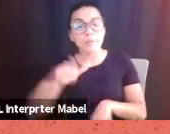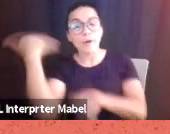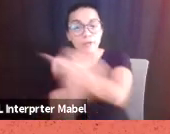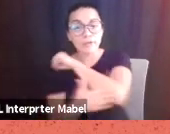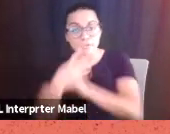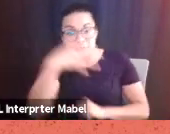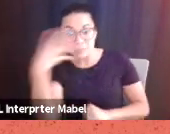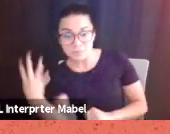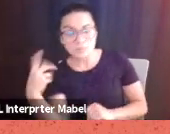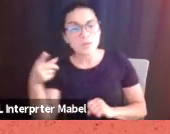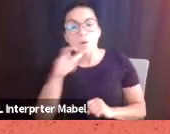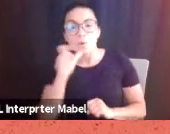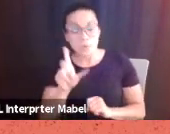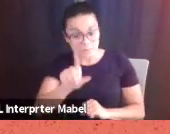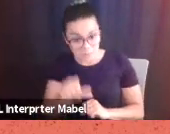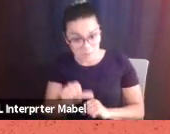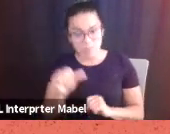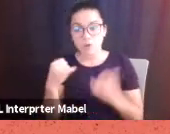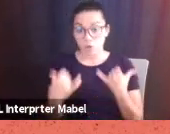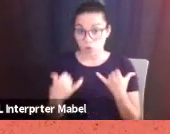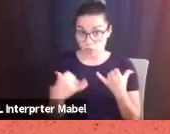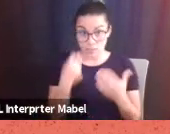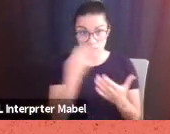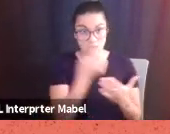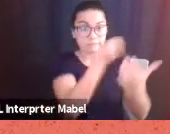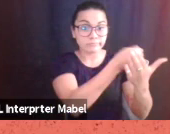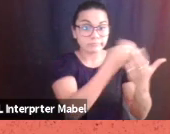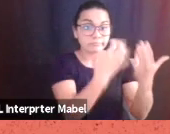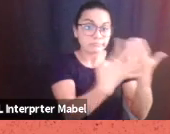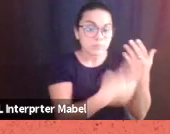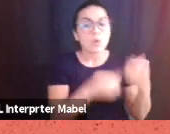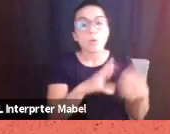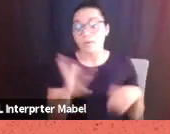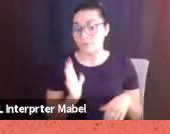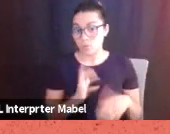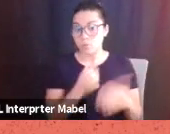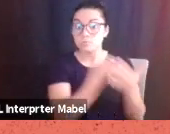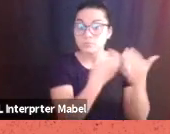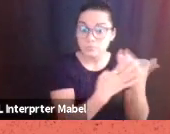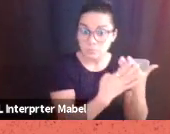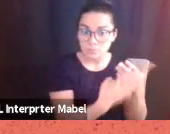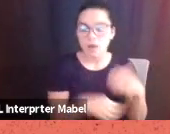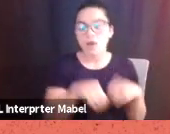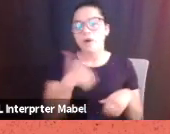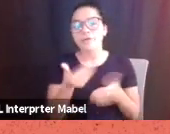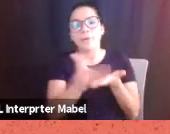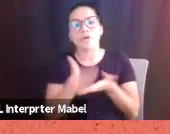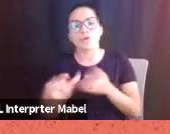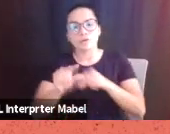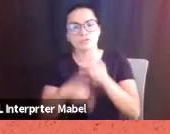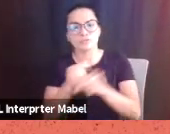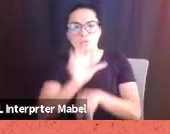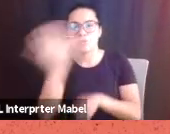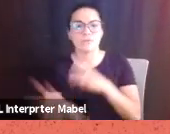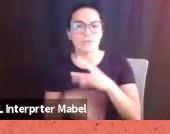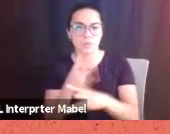protections, those who are disabled, those currently or formerly and incarcerated, and other historically marginalized groups globally.